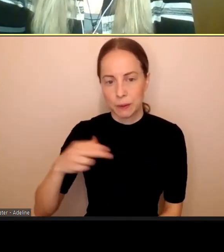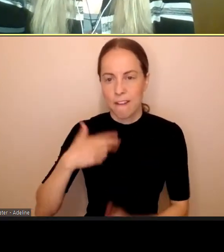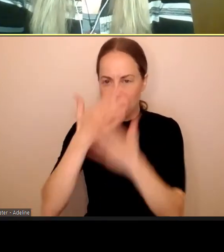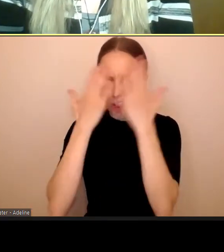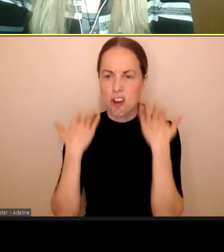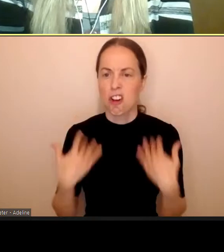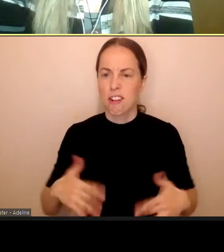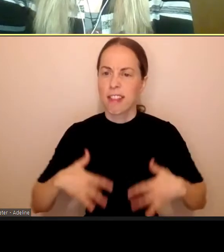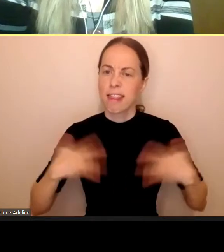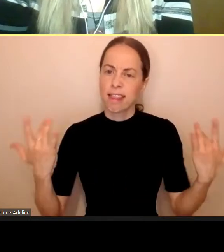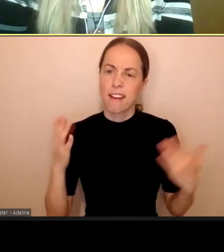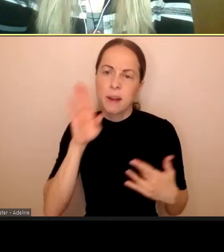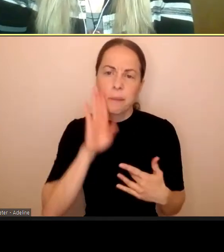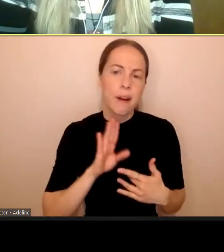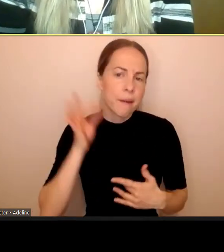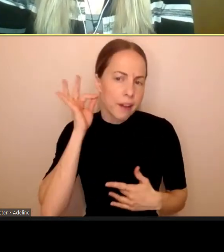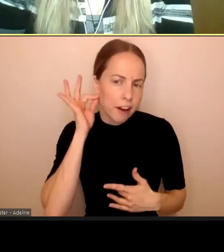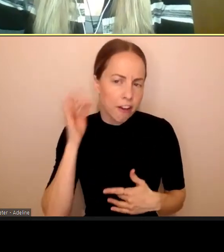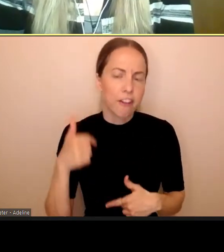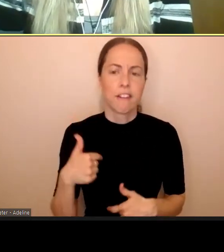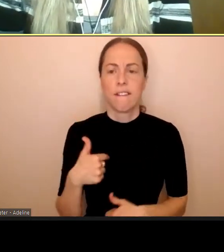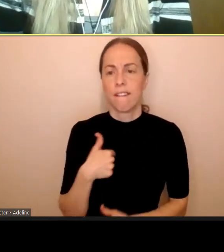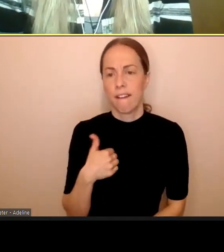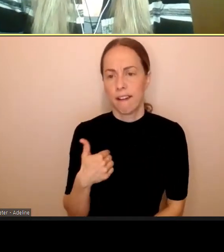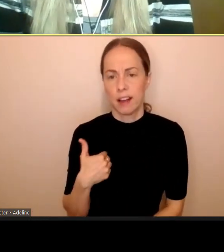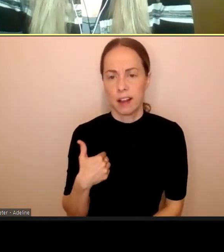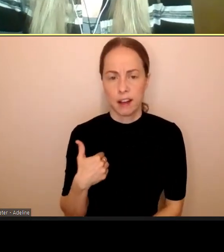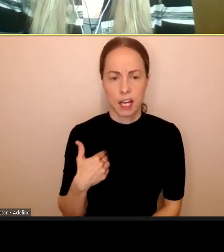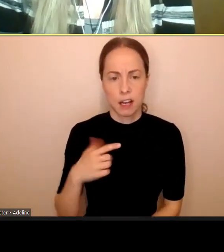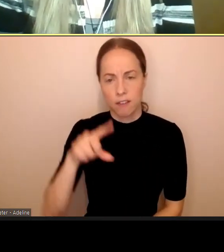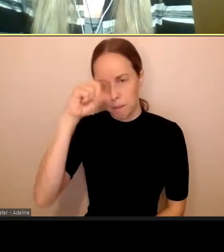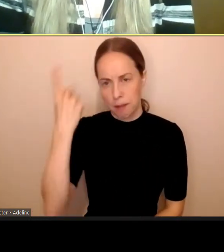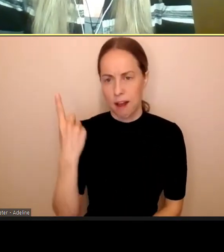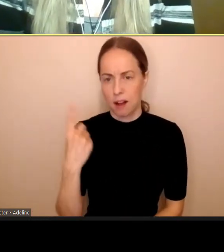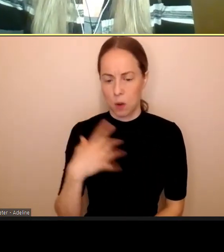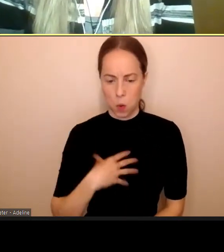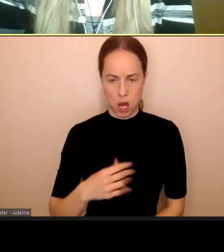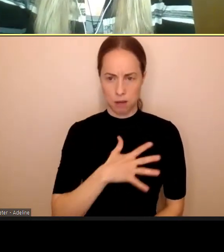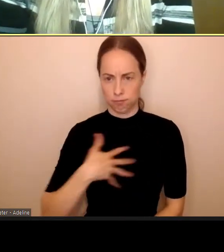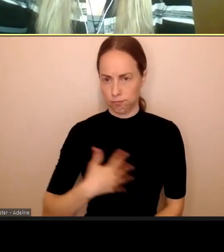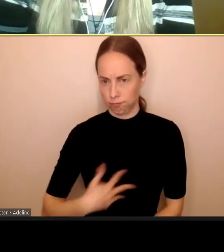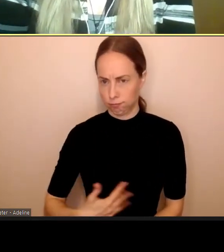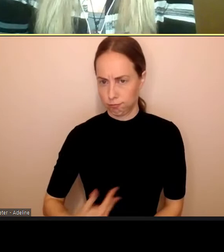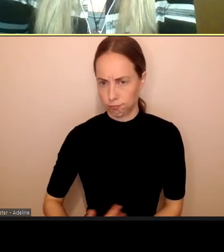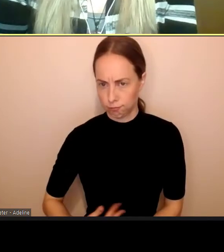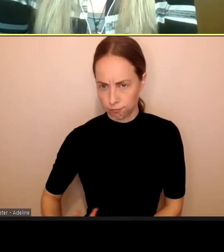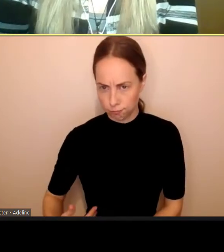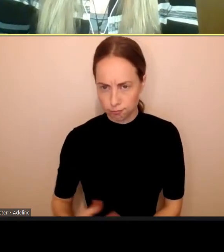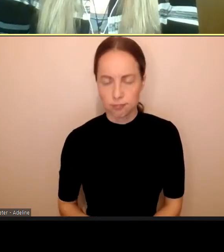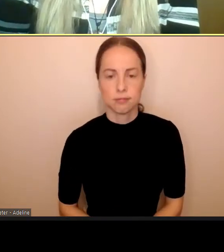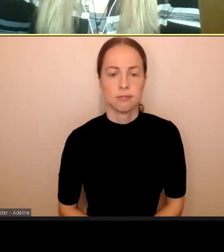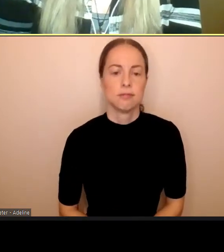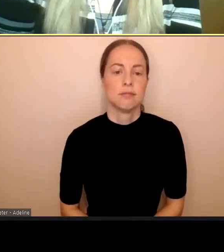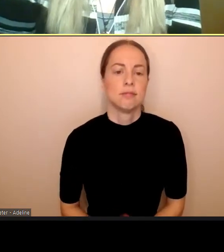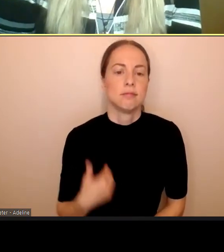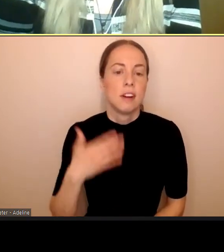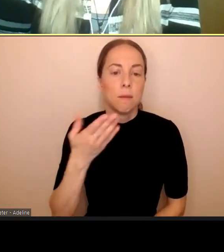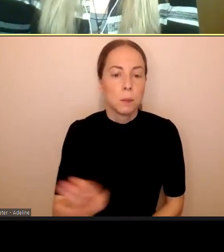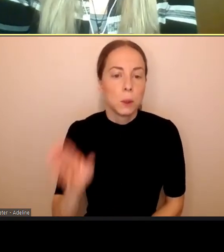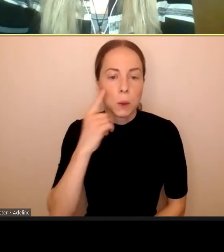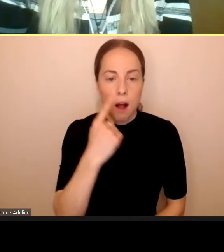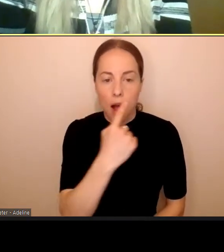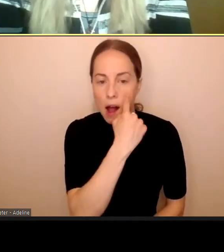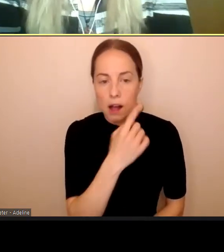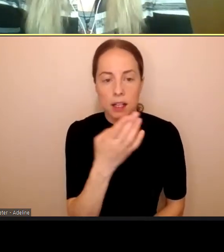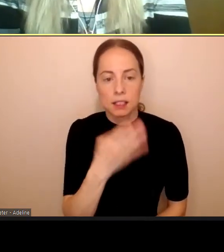brown hair. I am wearing a black and white striped sweater, and I have blue eyes and